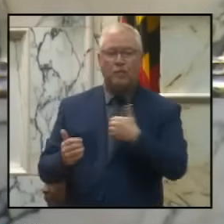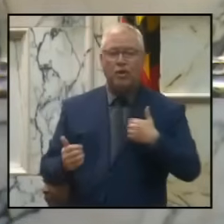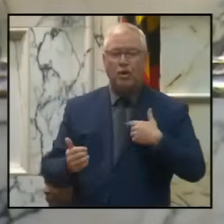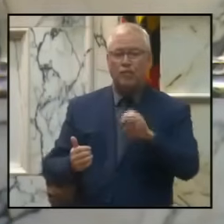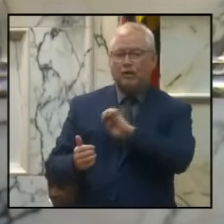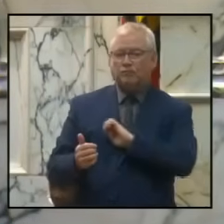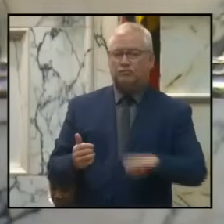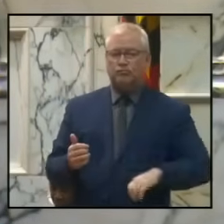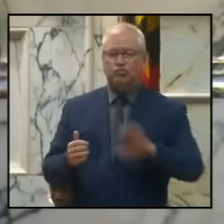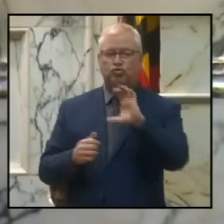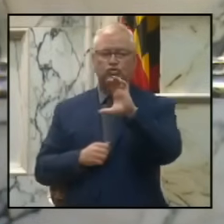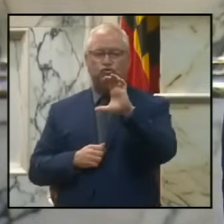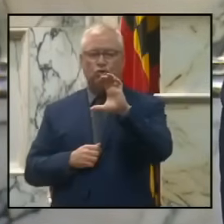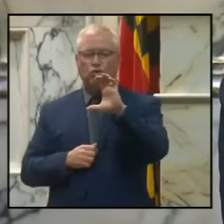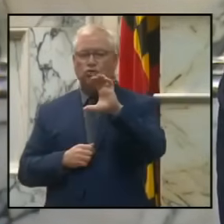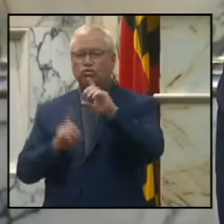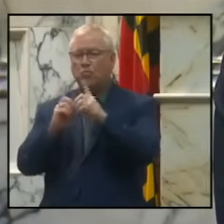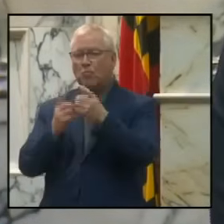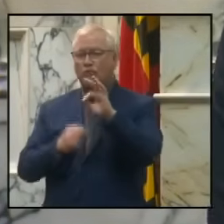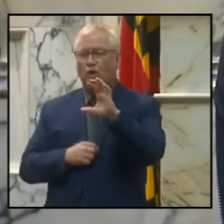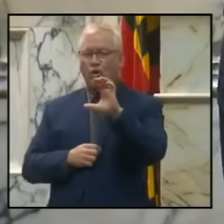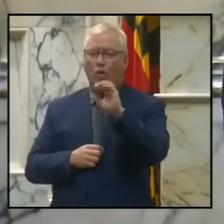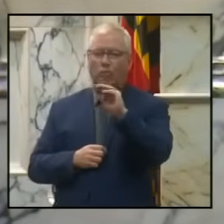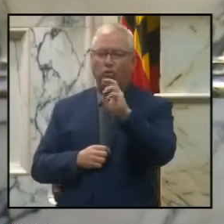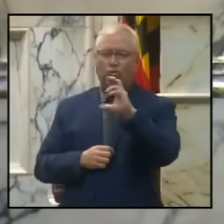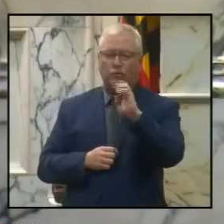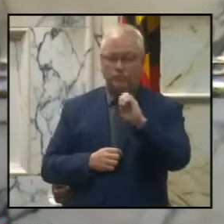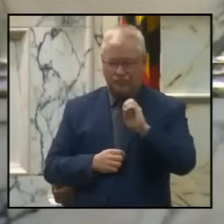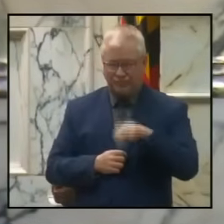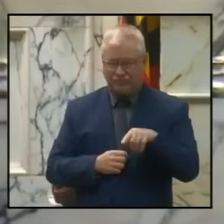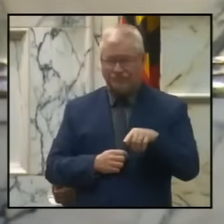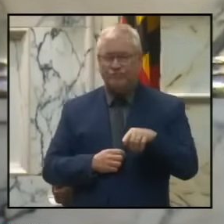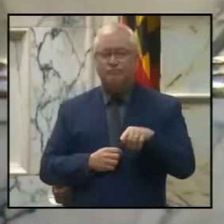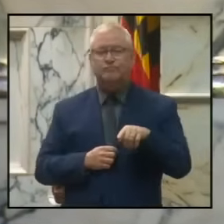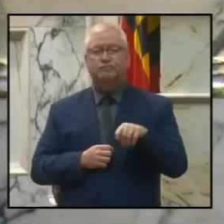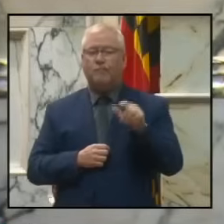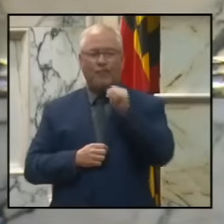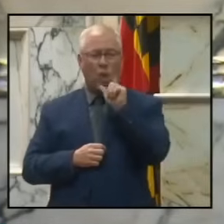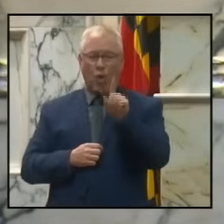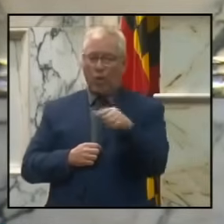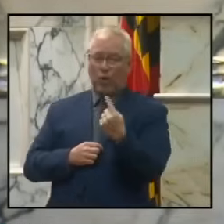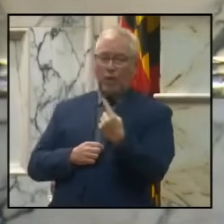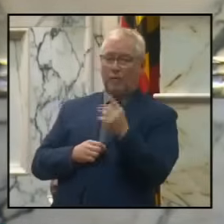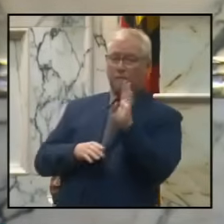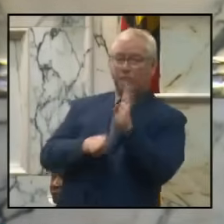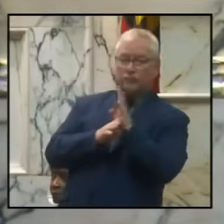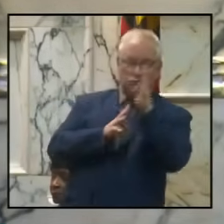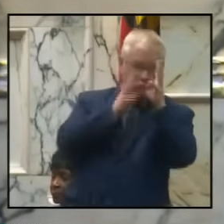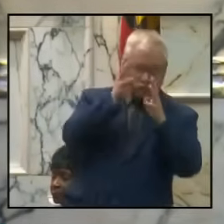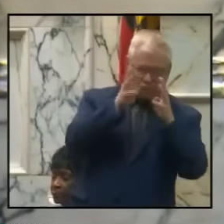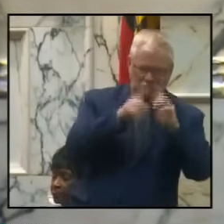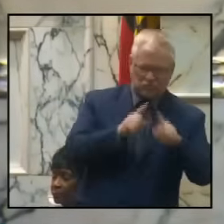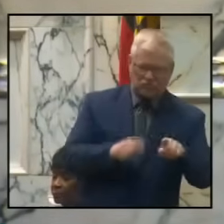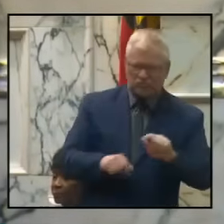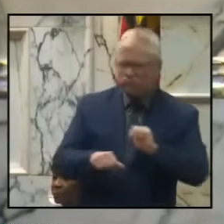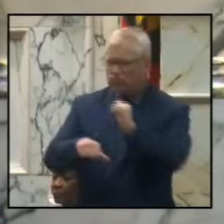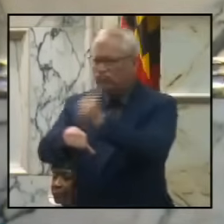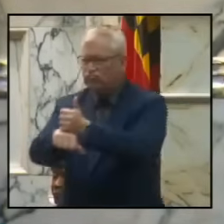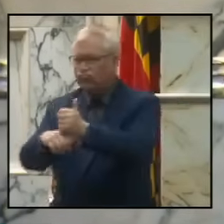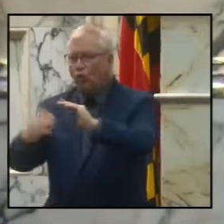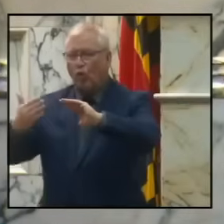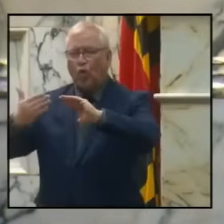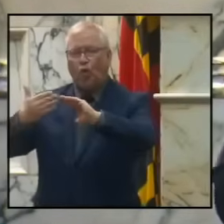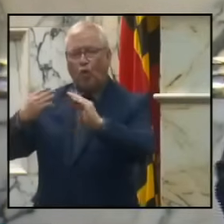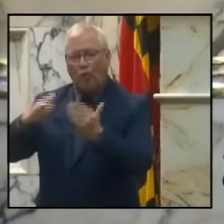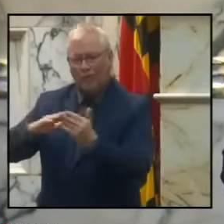Commerce, Liliana isn't just a successful entrepreneur. She is a community anchor for immigrant communities